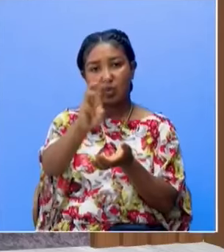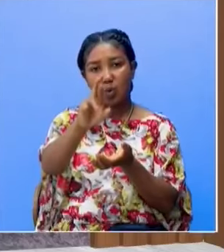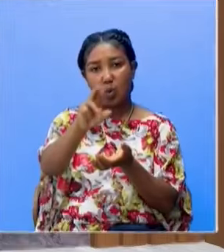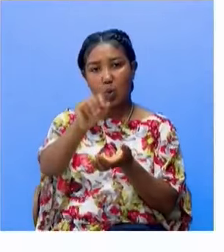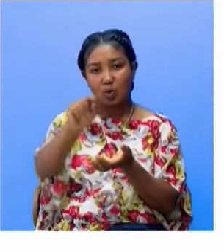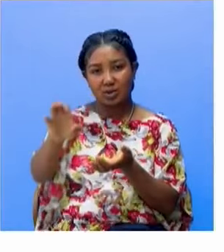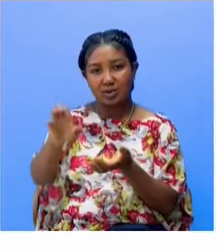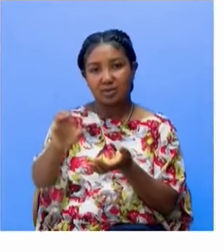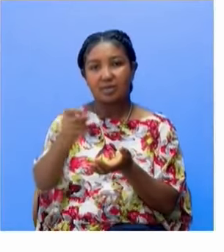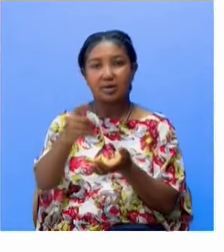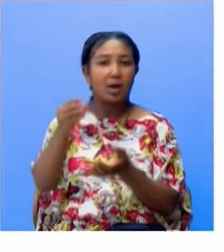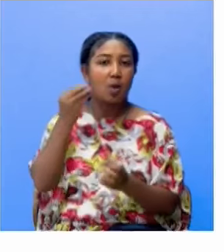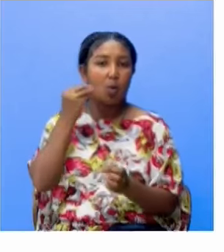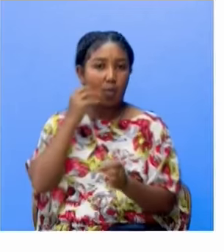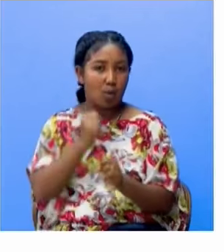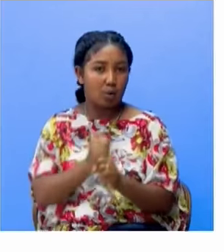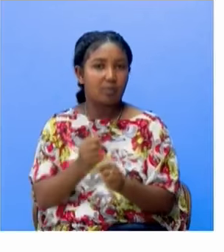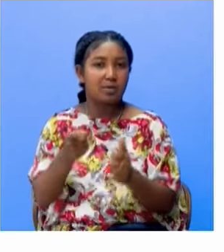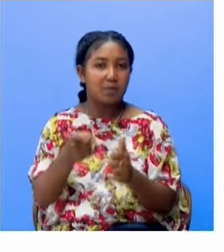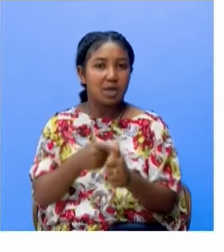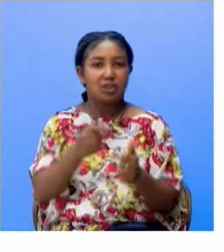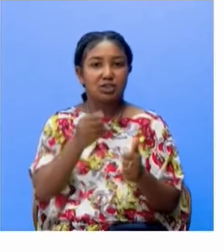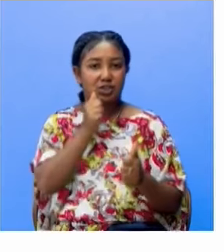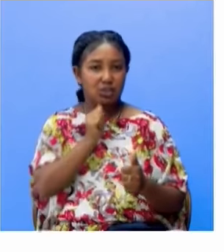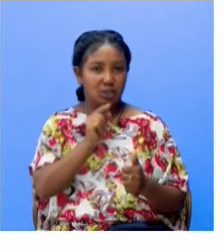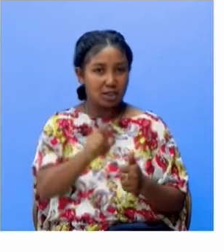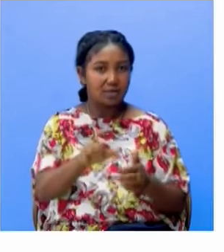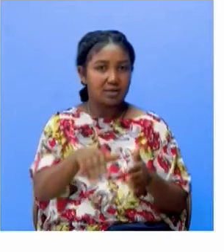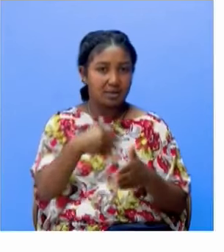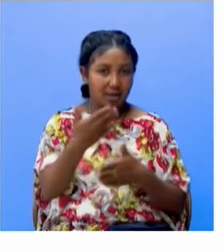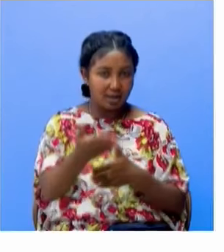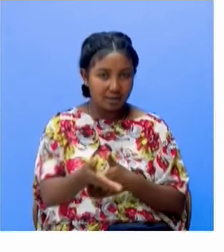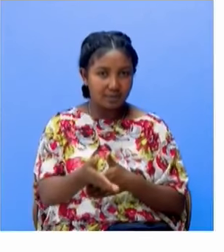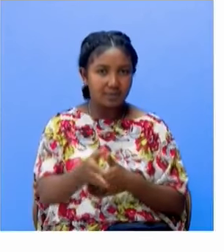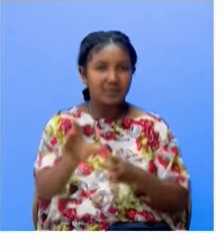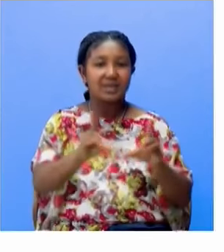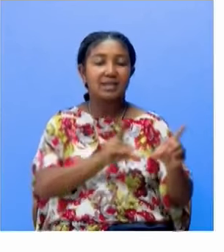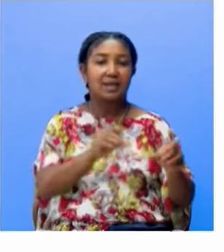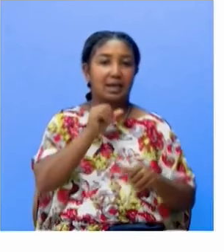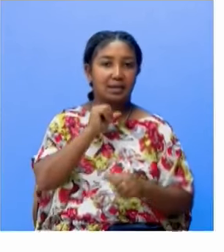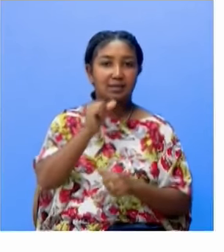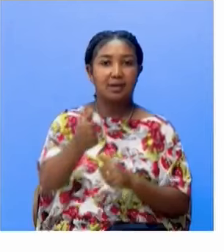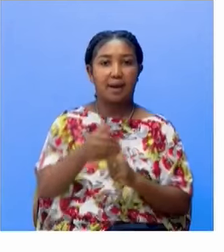We have to start from what? She, then didn't.